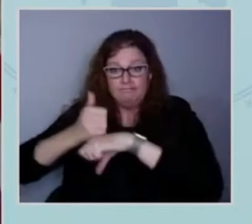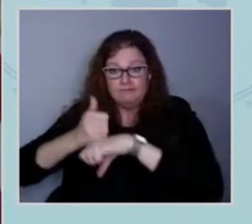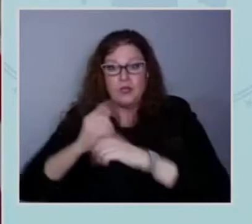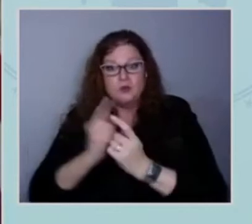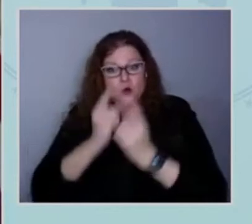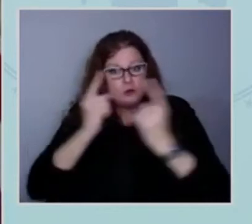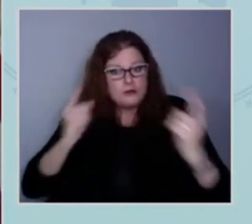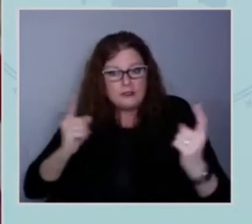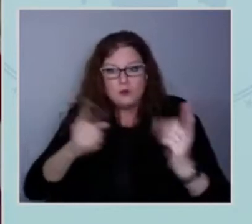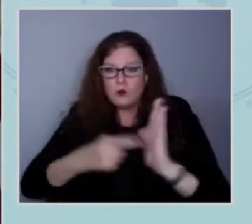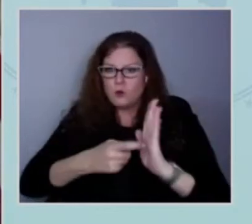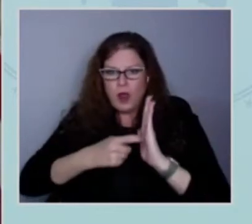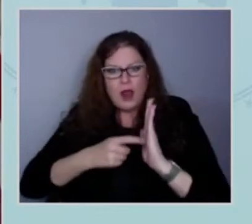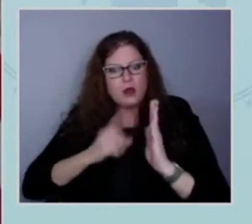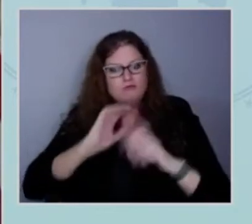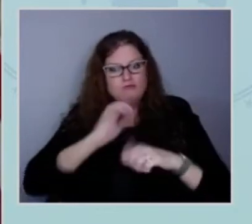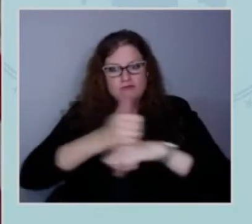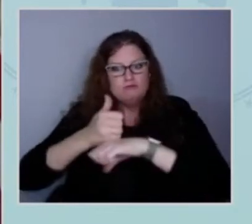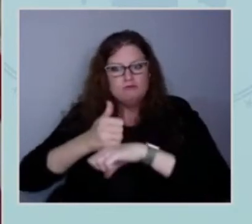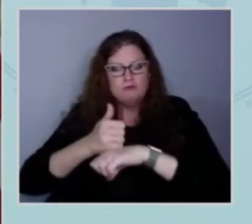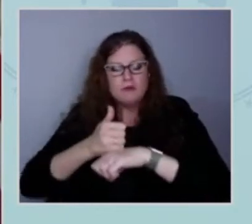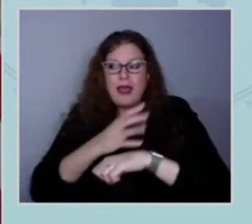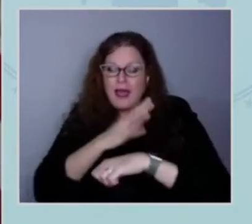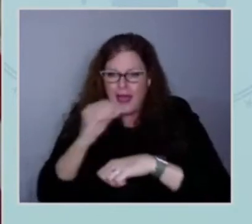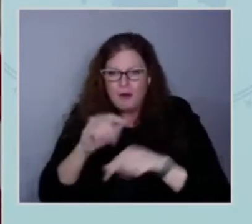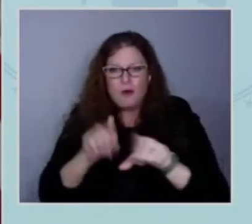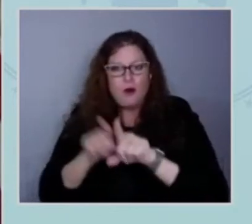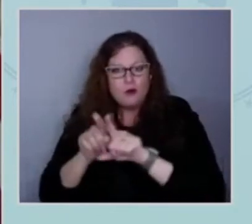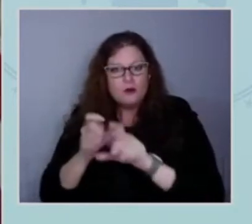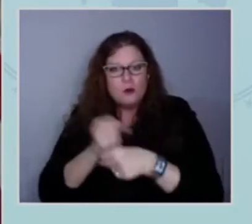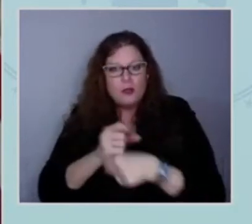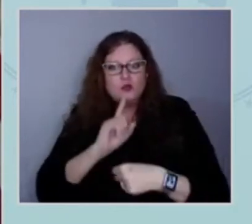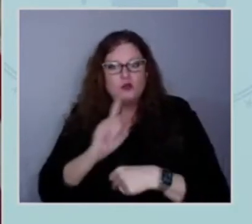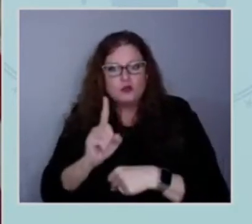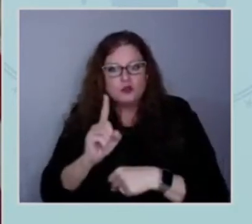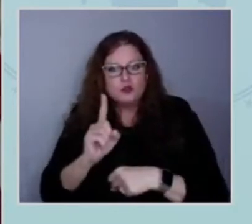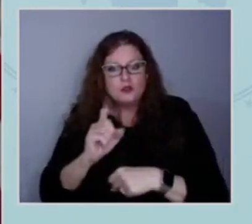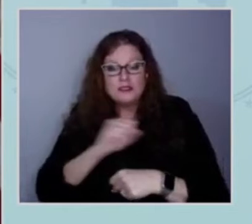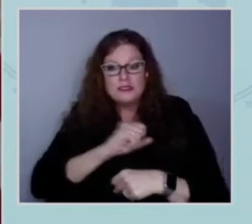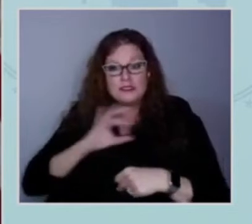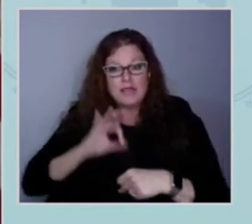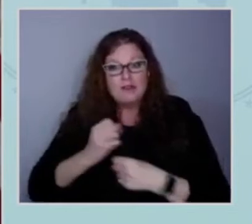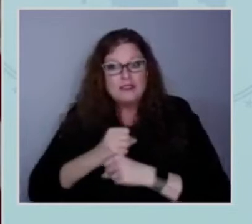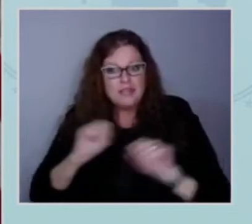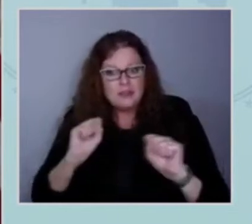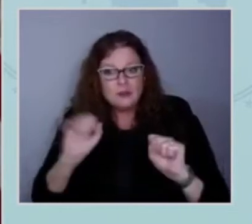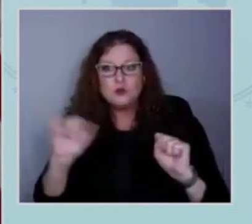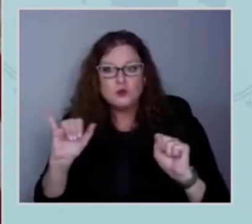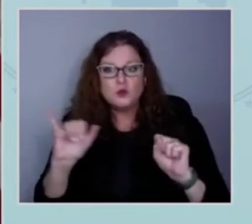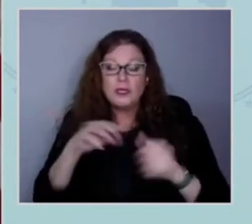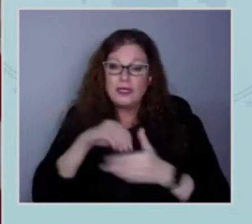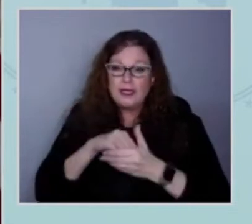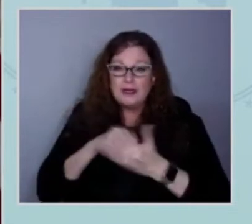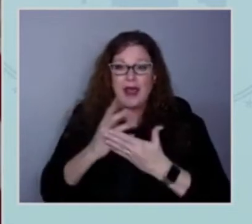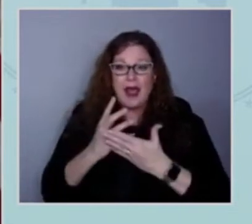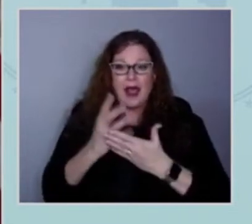the dividers put up, all the social distancing that you need, and make sure that